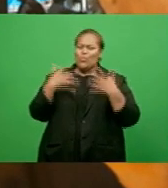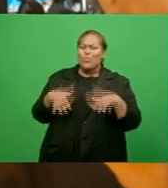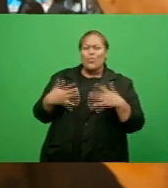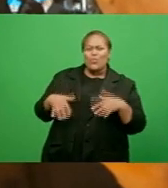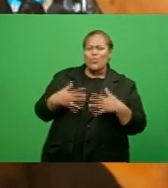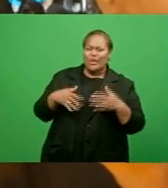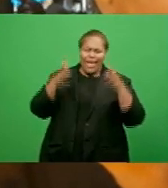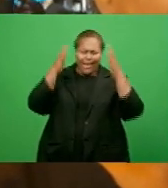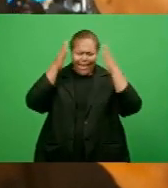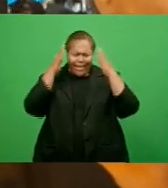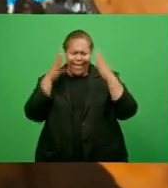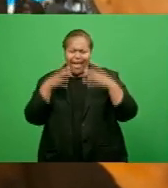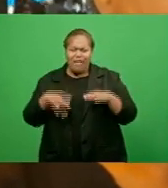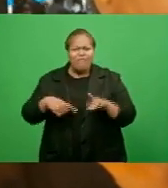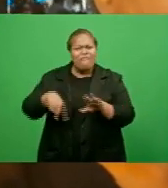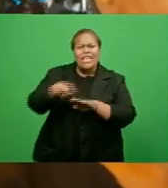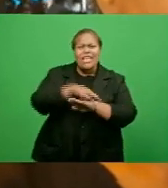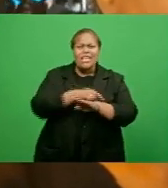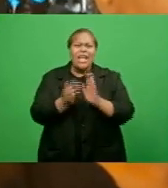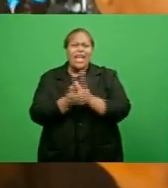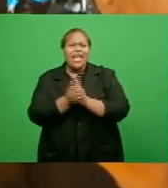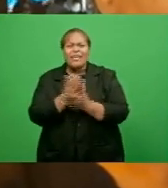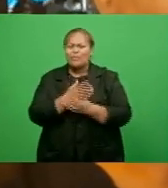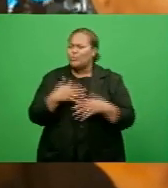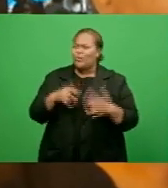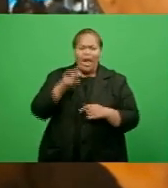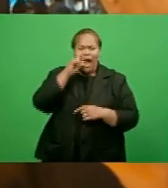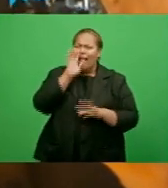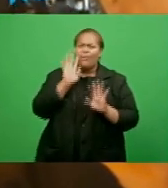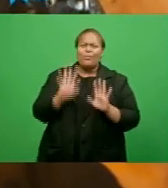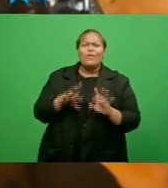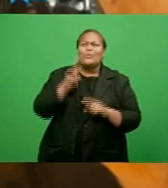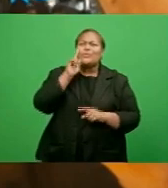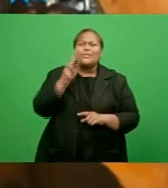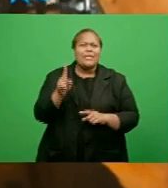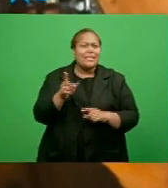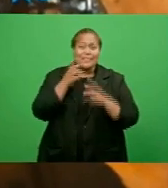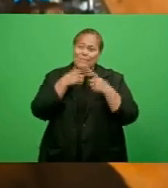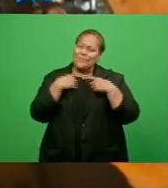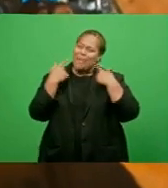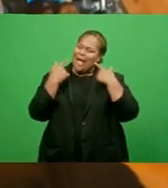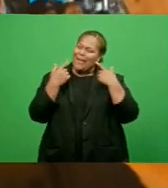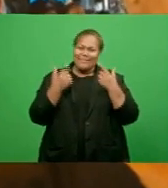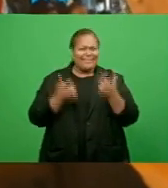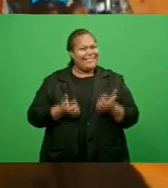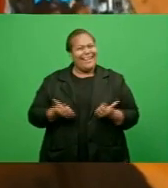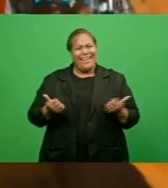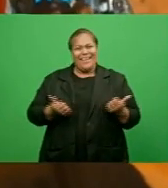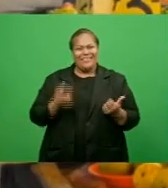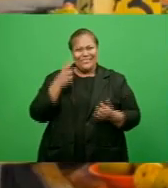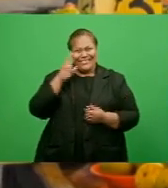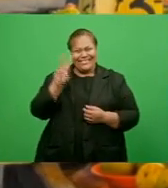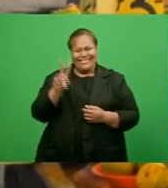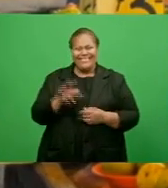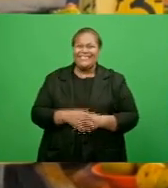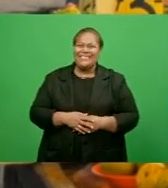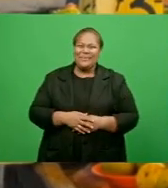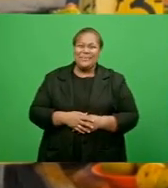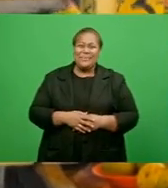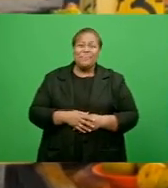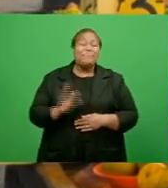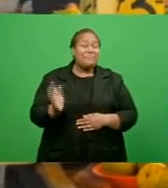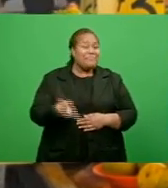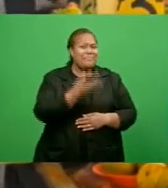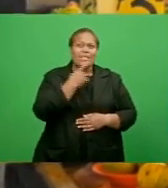hands, his hair. We all just can't wait to see him. Even his smile is more than enough. The Sabu Sabule says it was a different